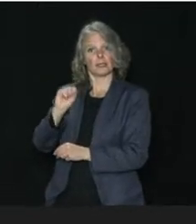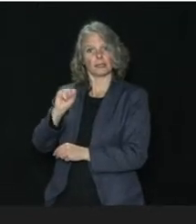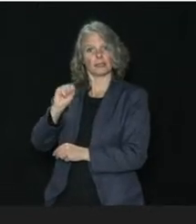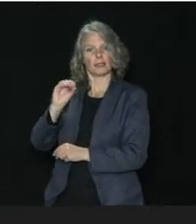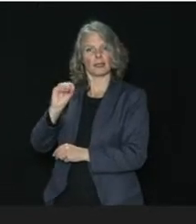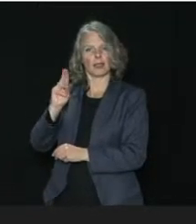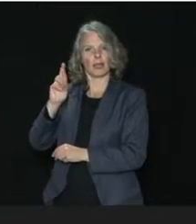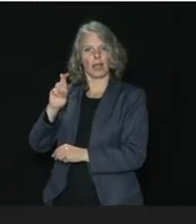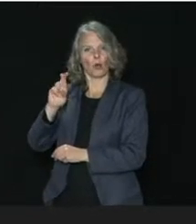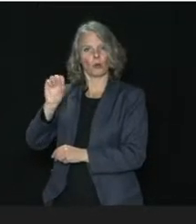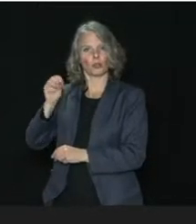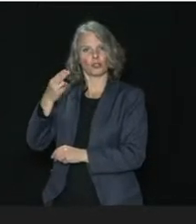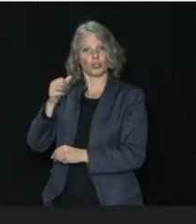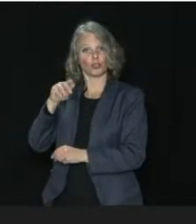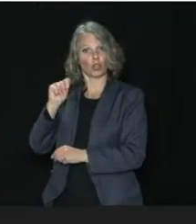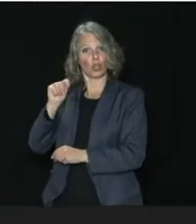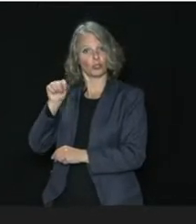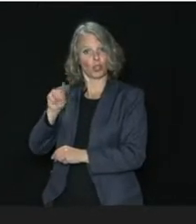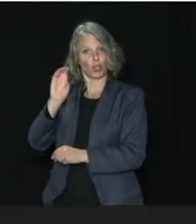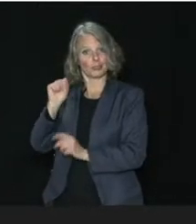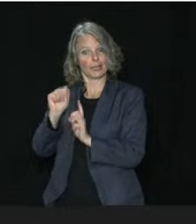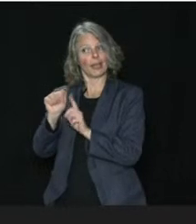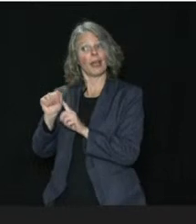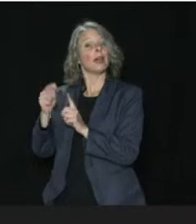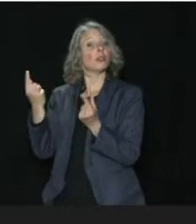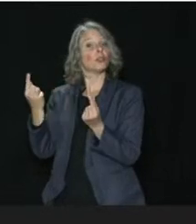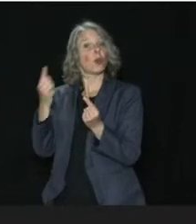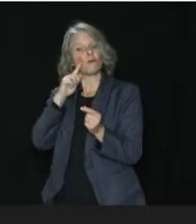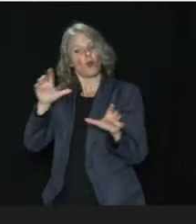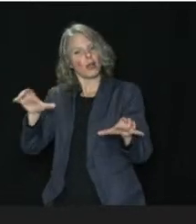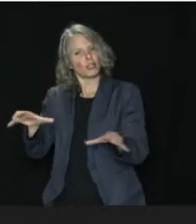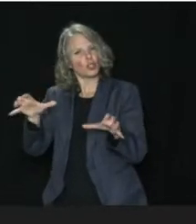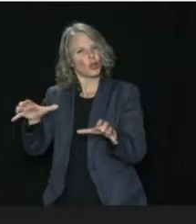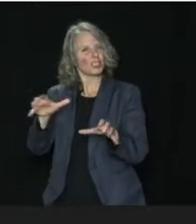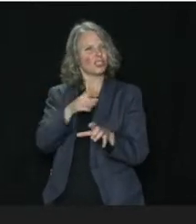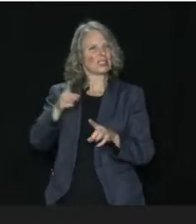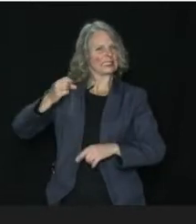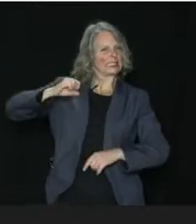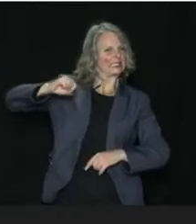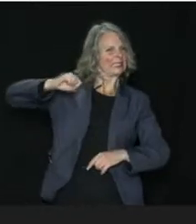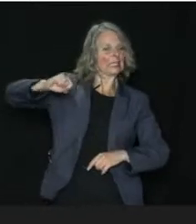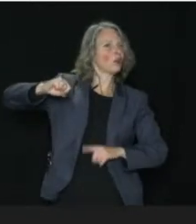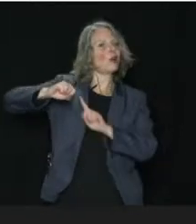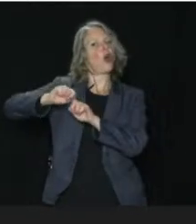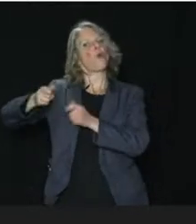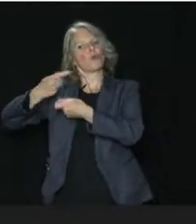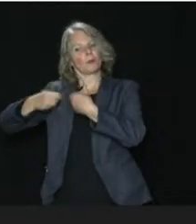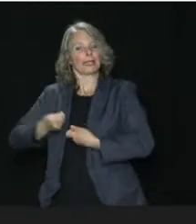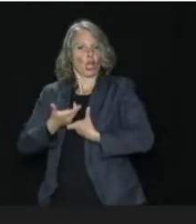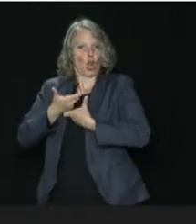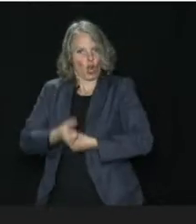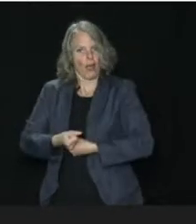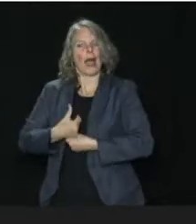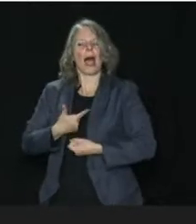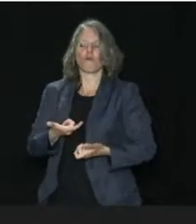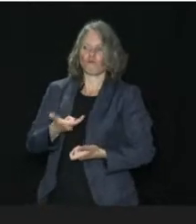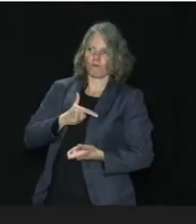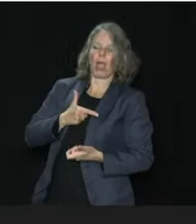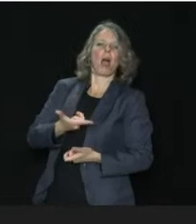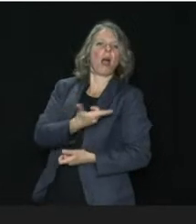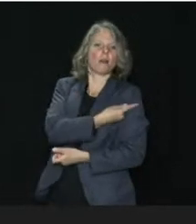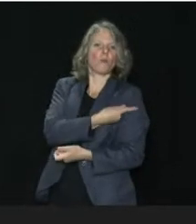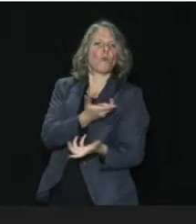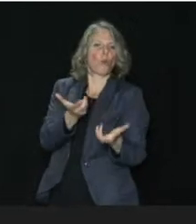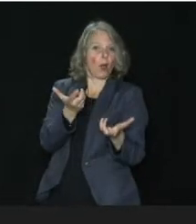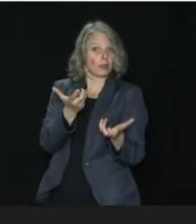country to encourage each other to replace vaccine hesitancy with confidence so that we can end the